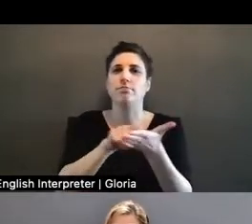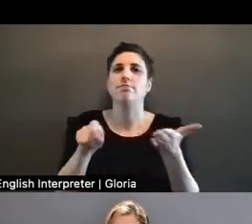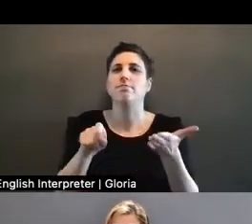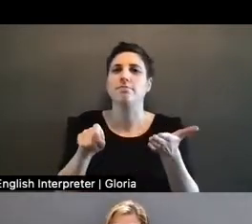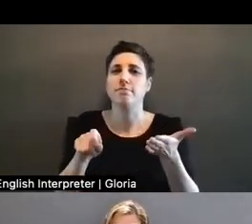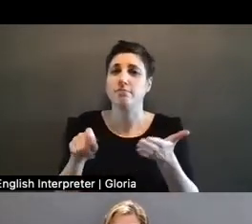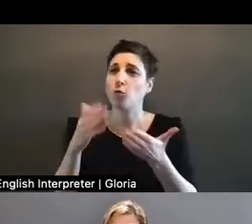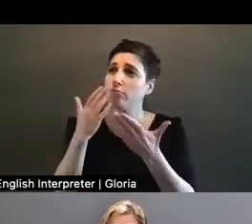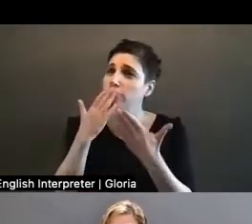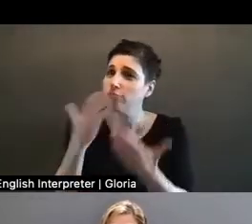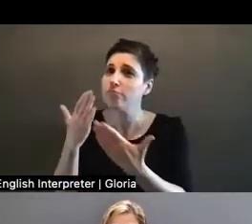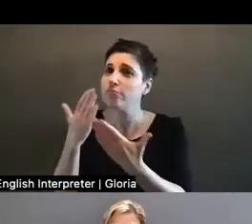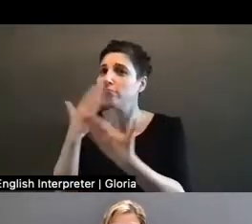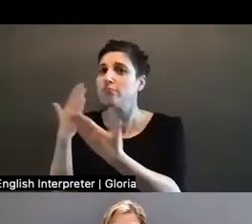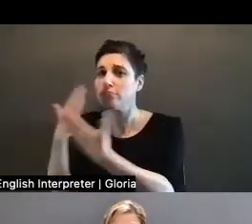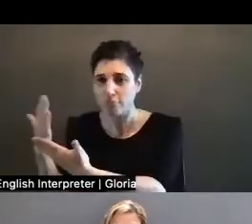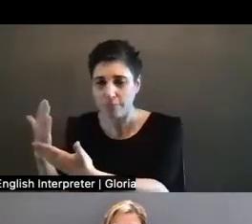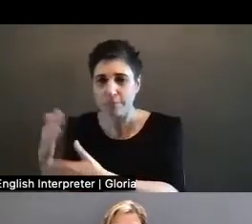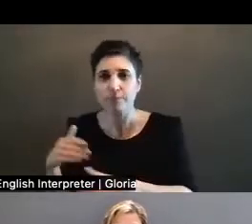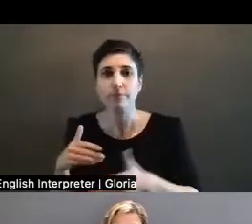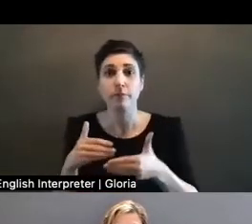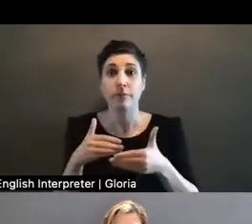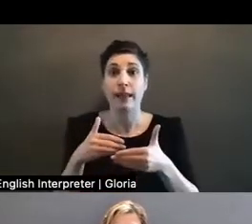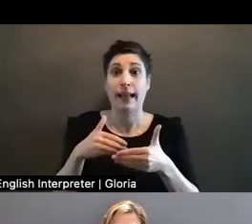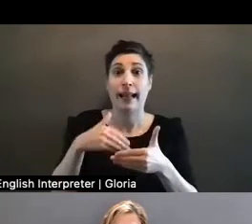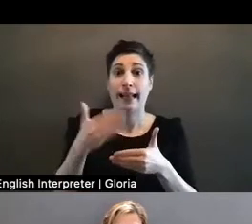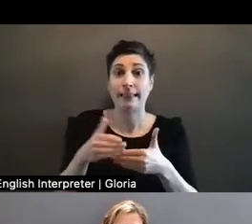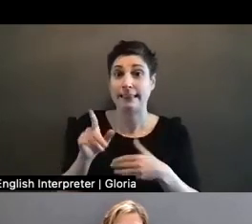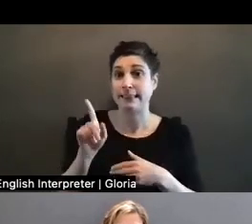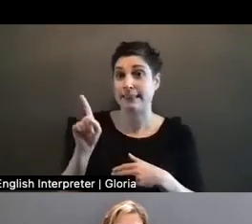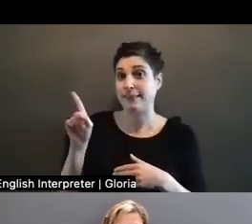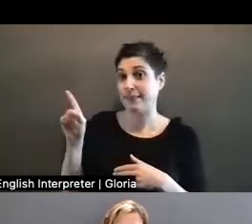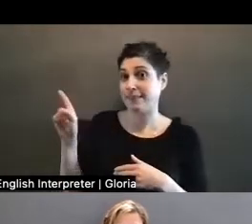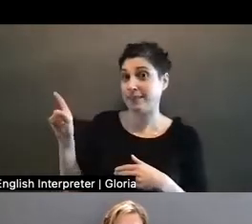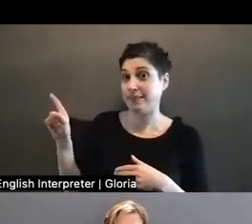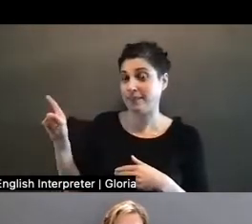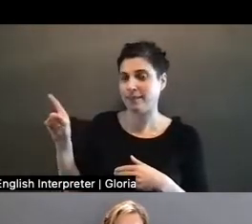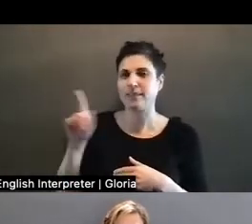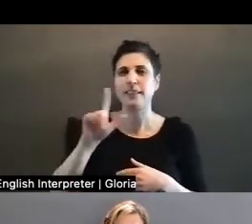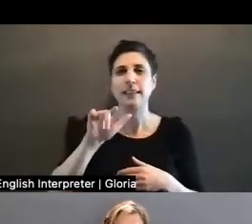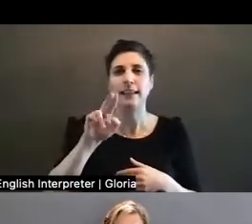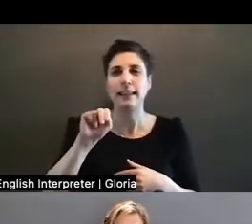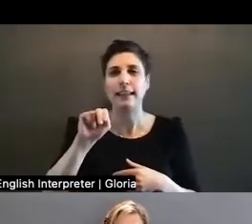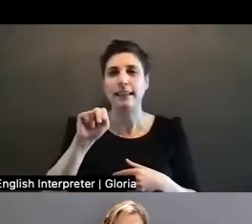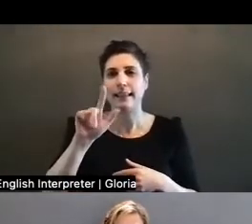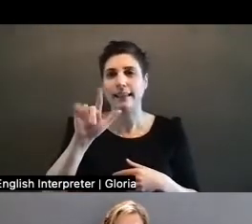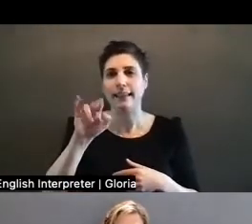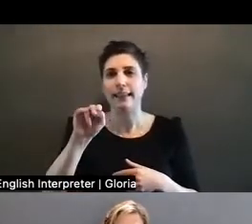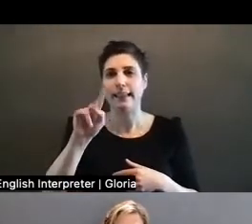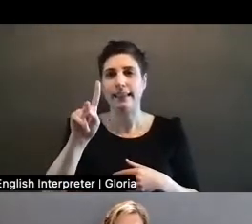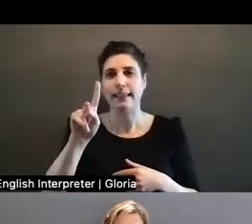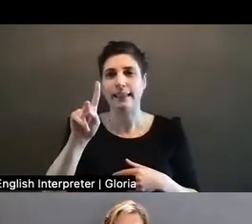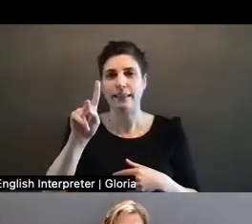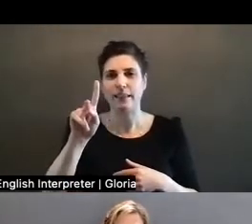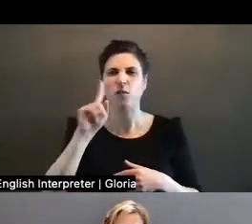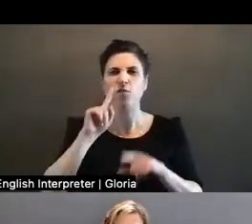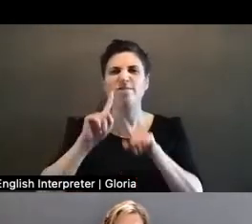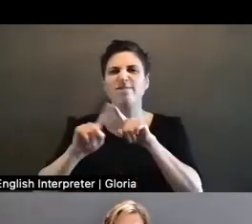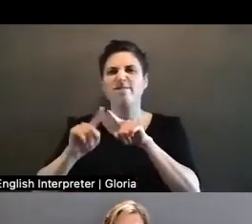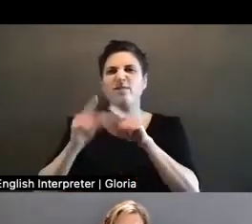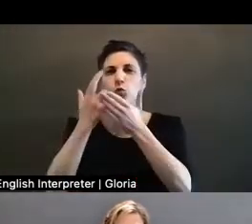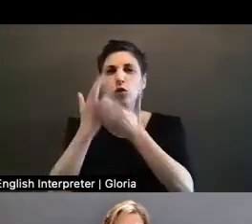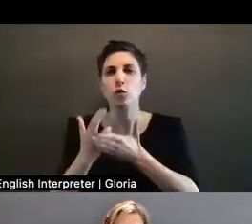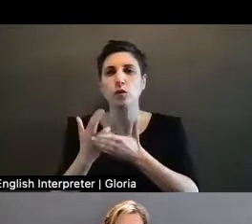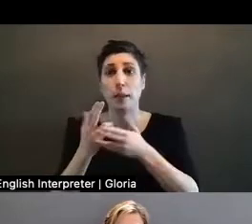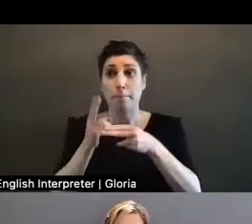that. You'll see on the next slide some links to some of these resources that have been mentioned